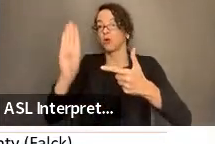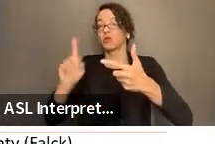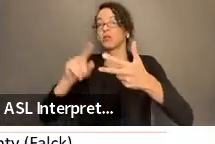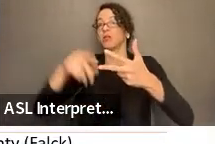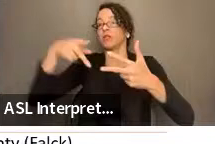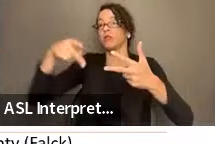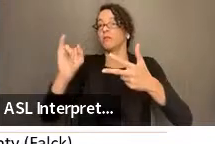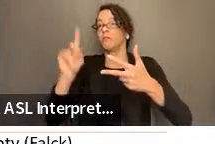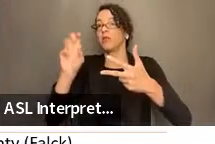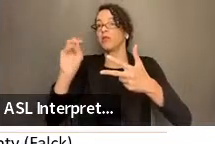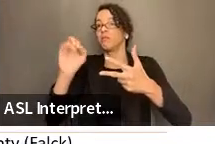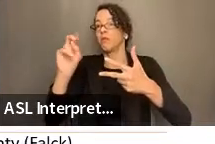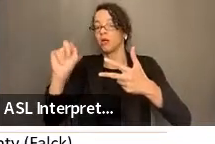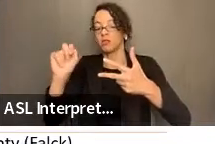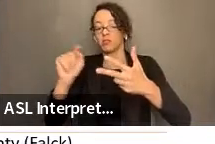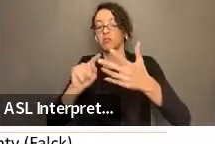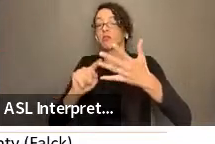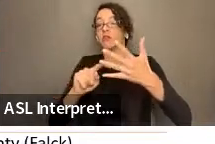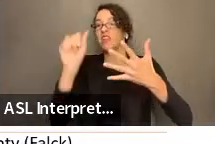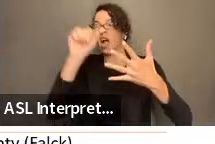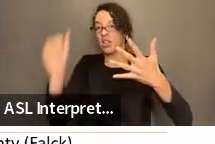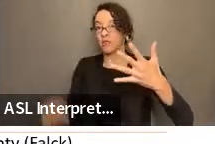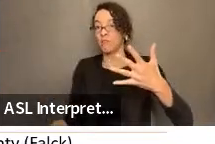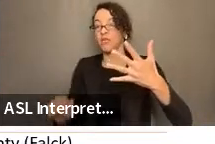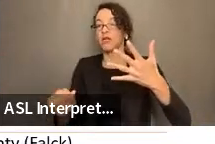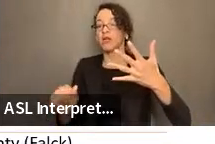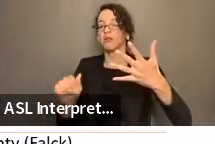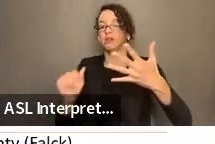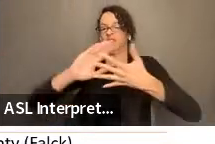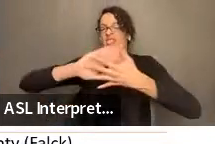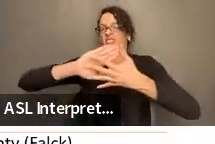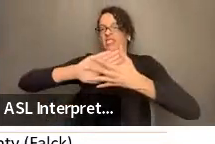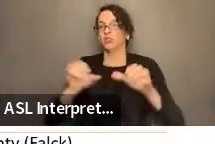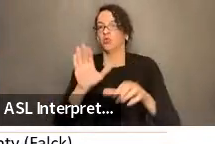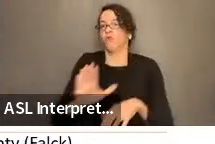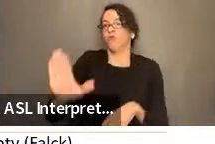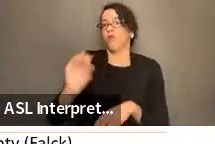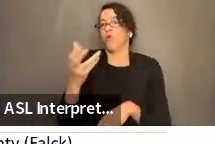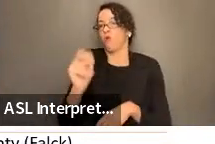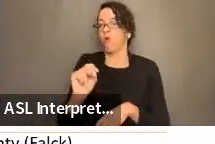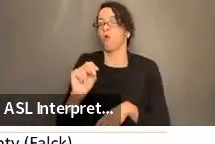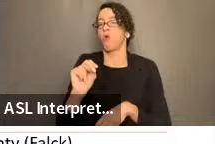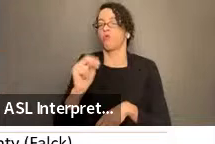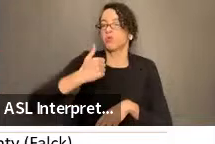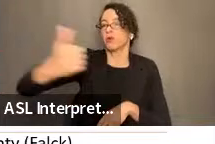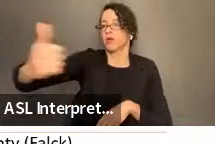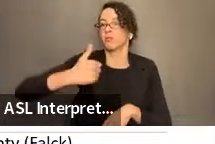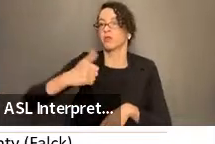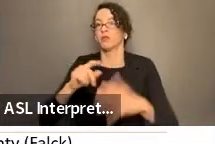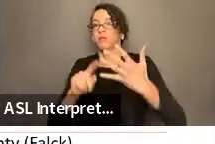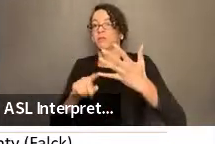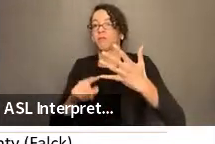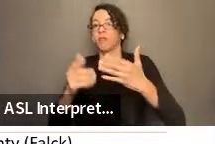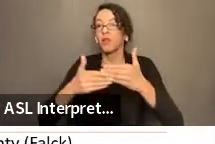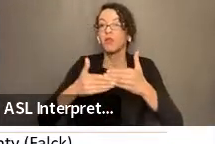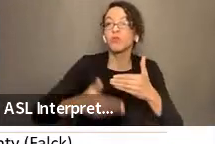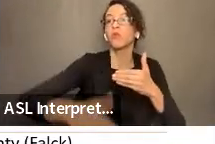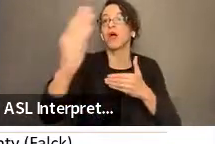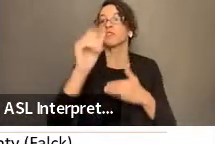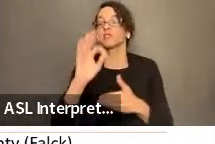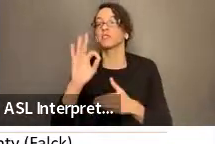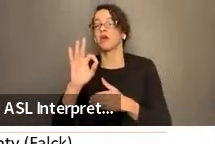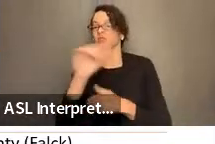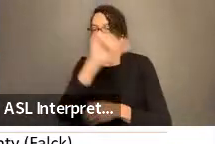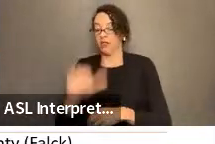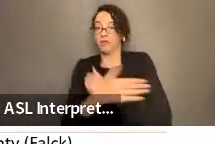own ambulance transport. And for the rest of the county, there is a private provider named Falc, like Falcon that you see